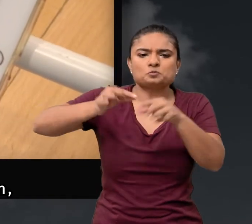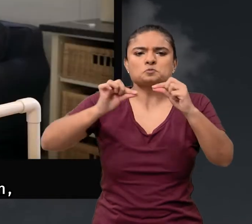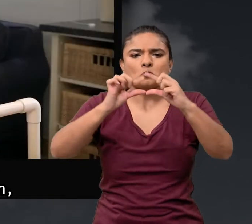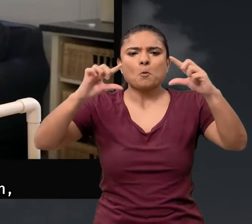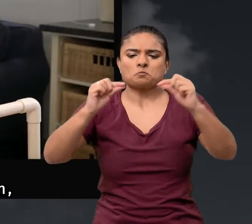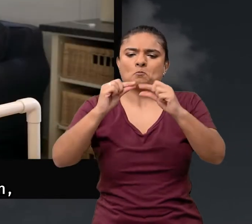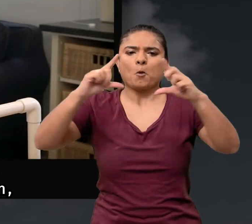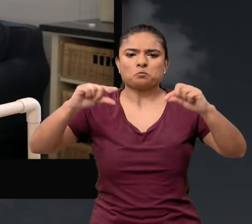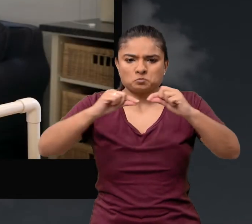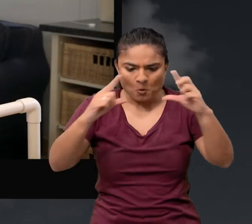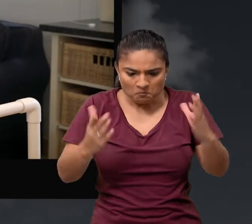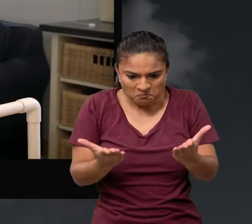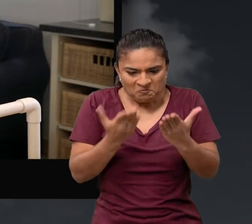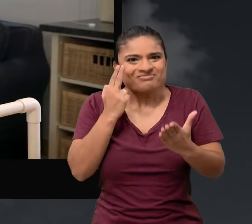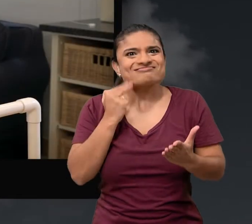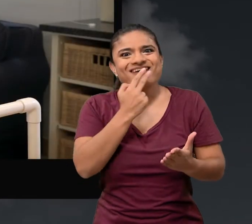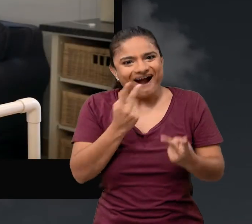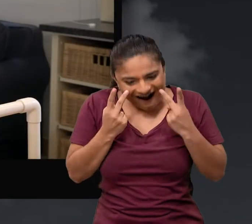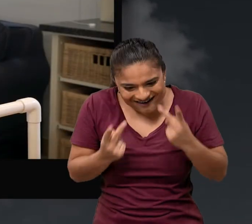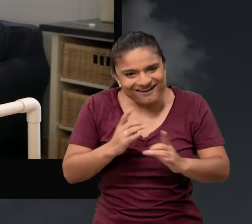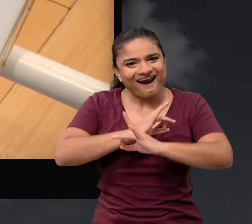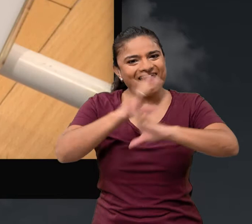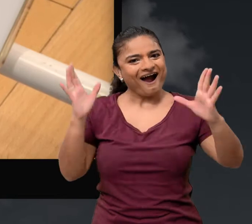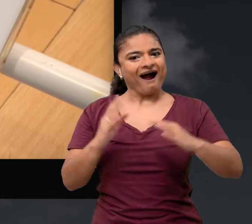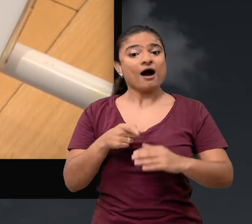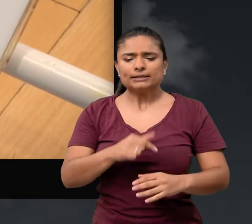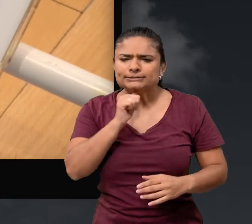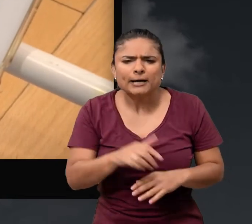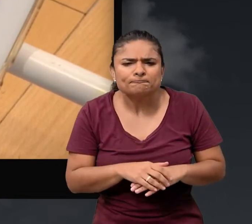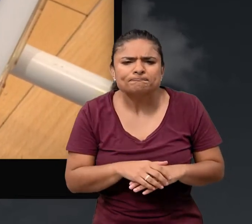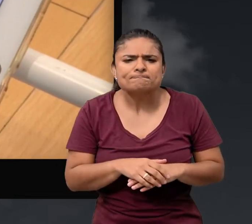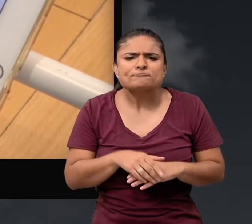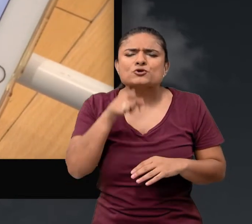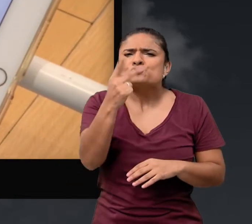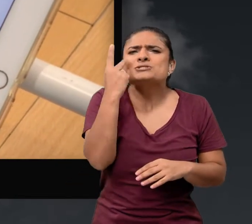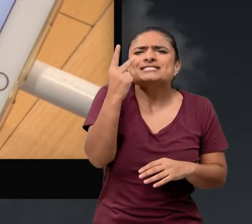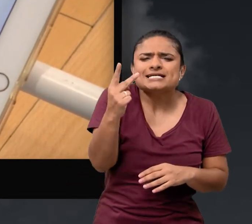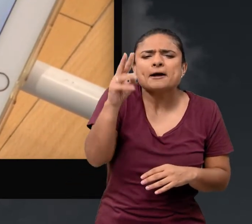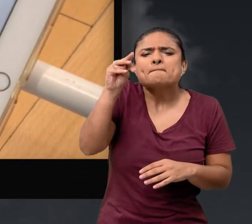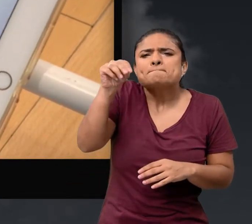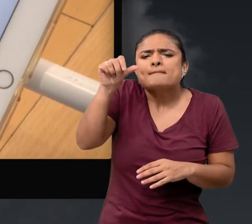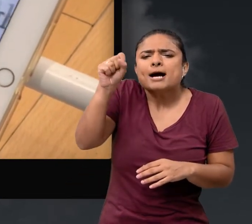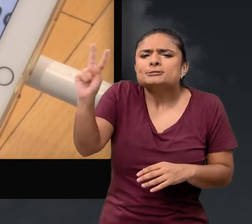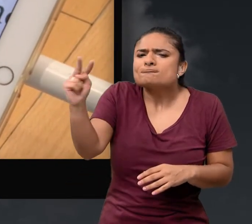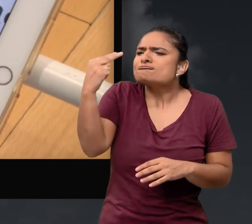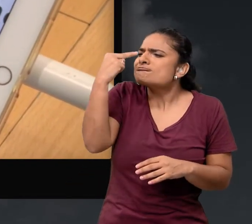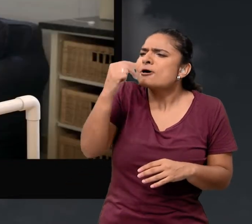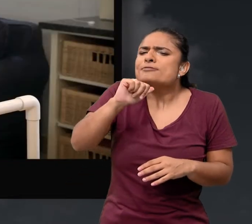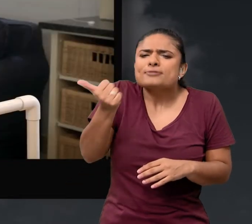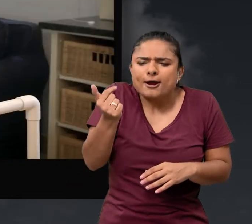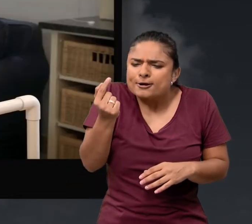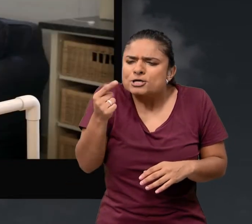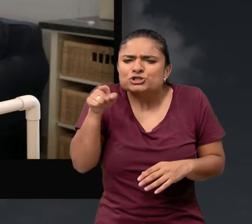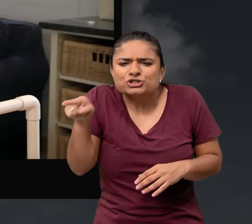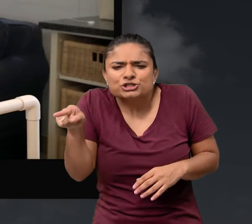the words around on the screen, and it's nice and close to your face. It says over here, but you see, Maisie looks